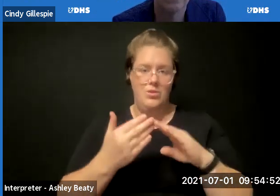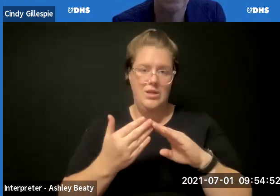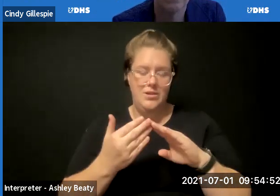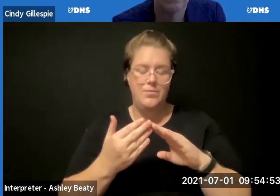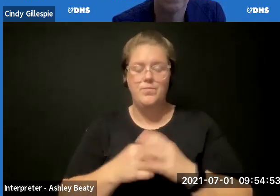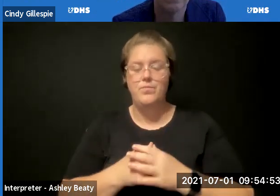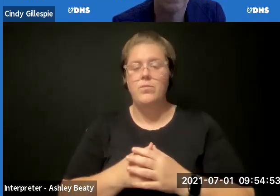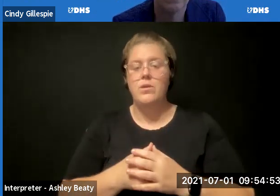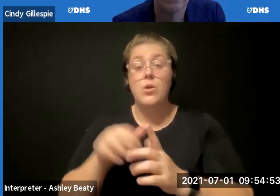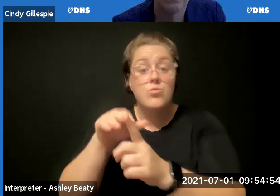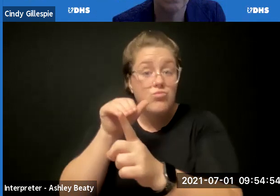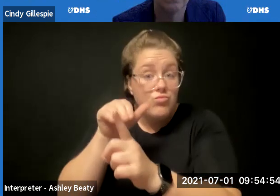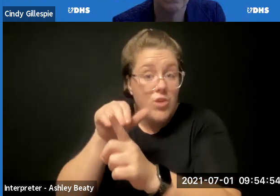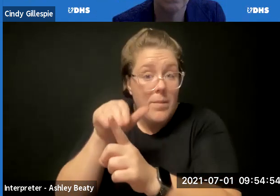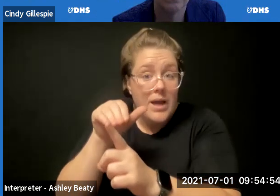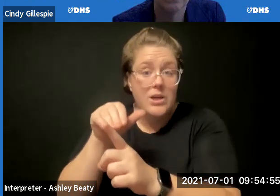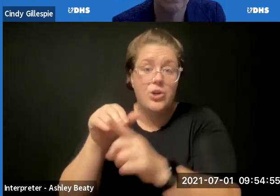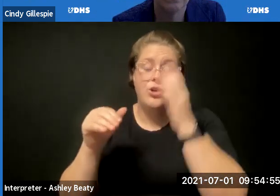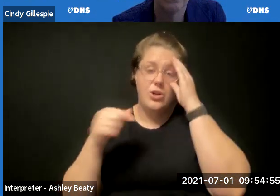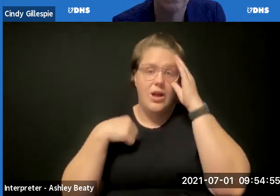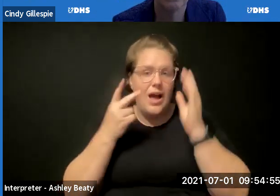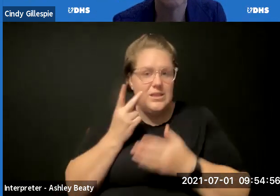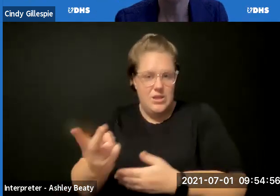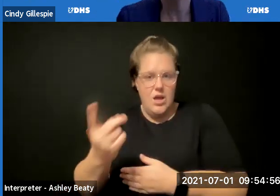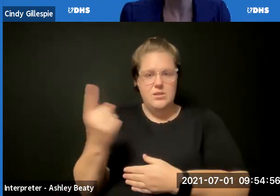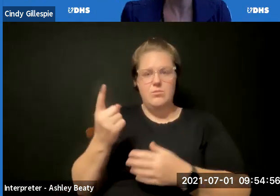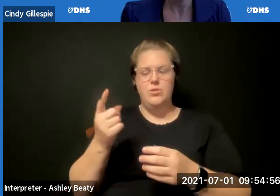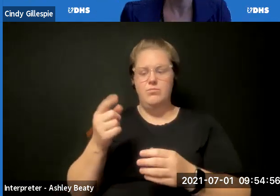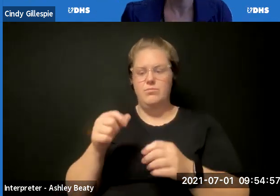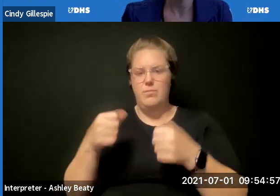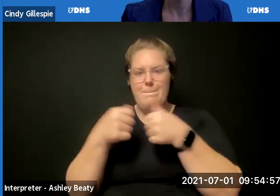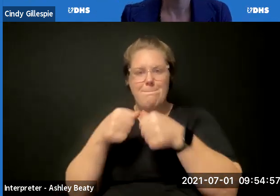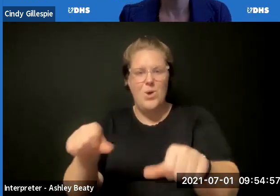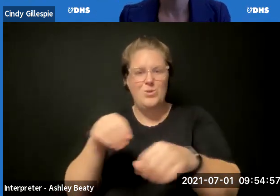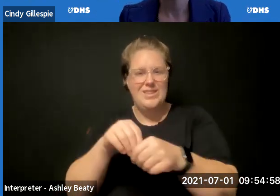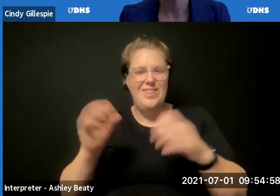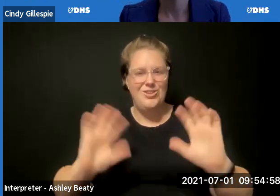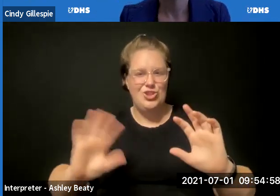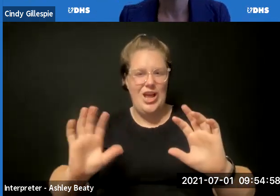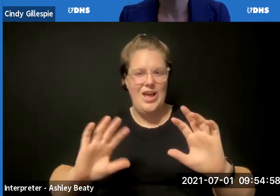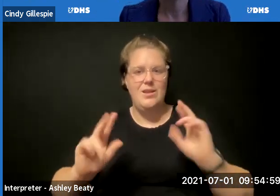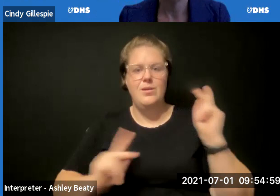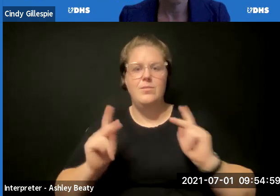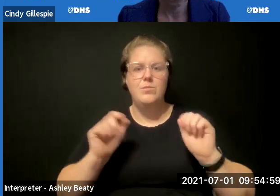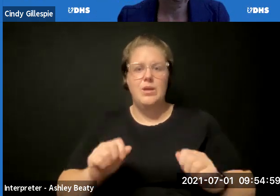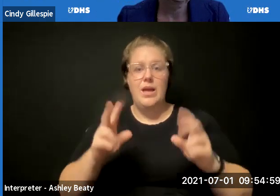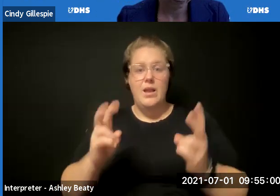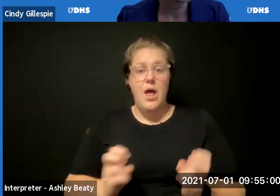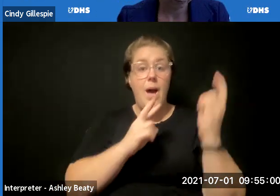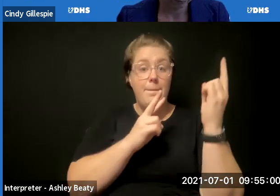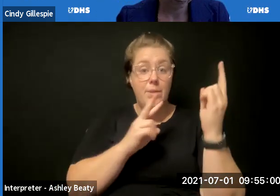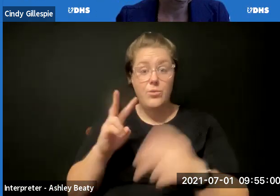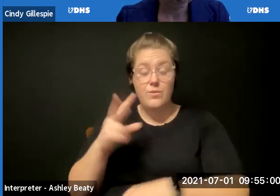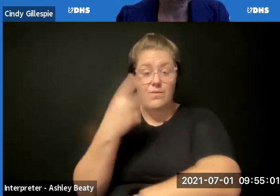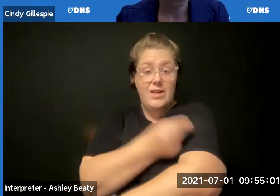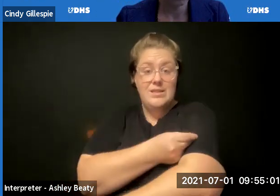we did go ahead and we're able, for folks that were able to upload their vaccination information, we'll